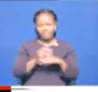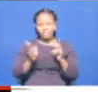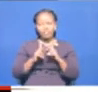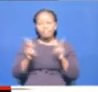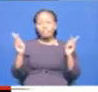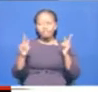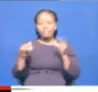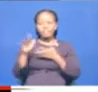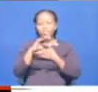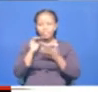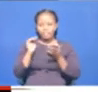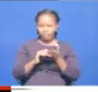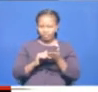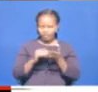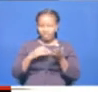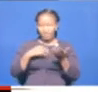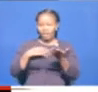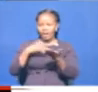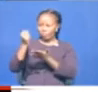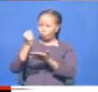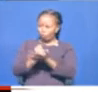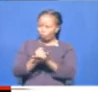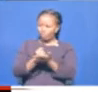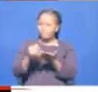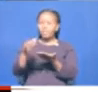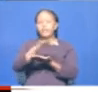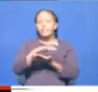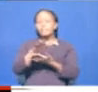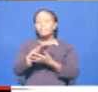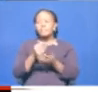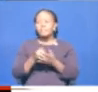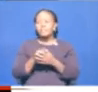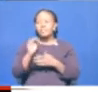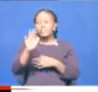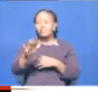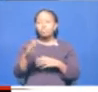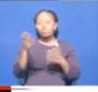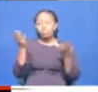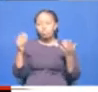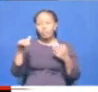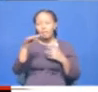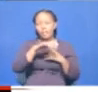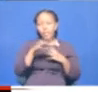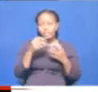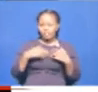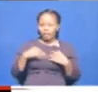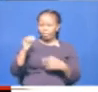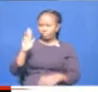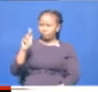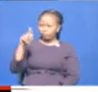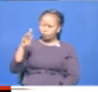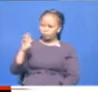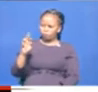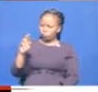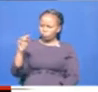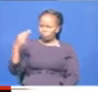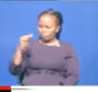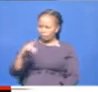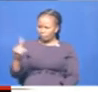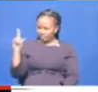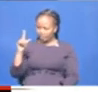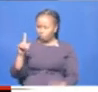have centralized office spaces in your Westland nodes, your Upper Hill nodes, and there are still a lot of areas